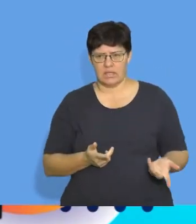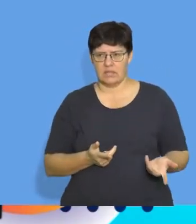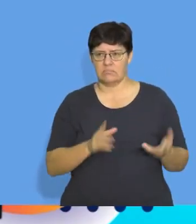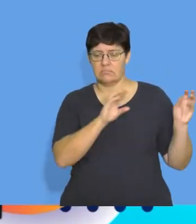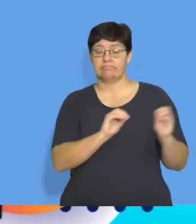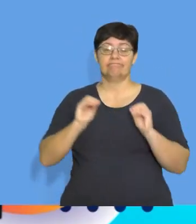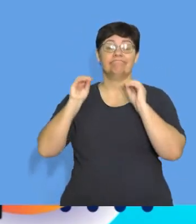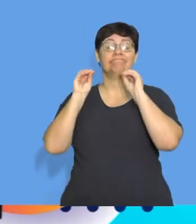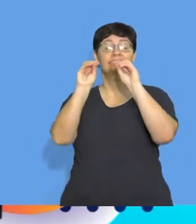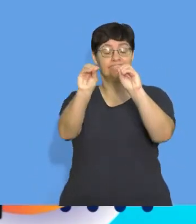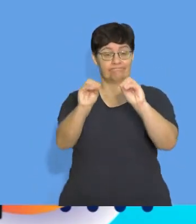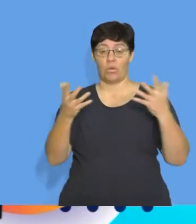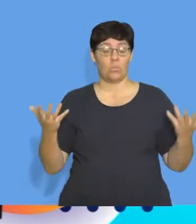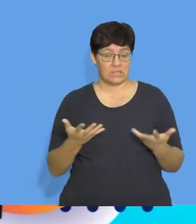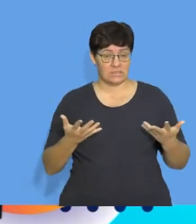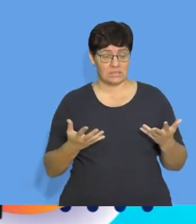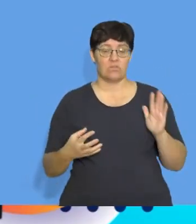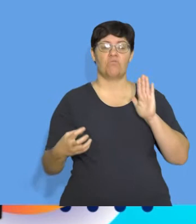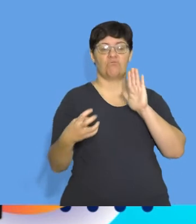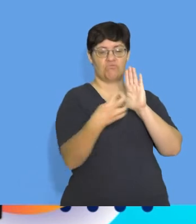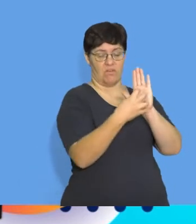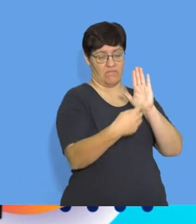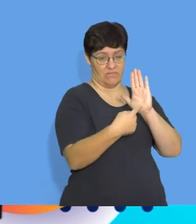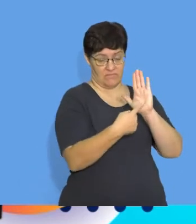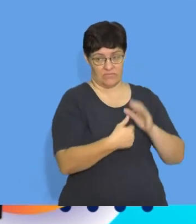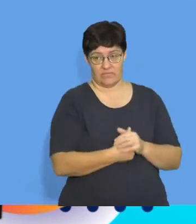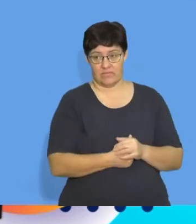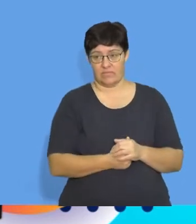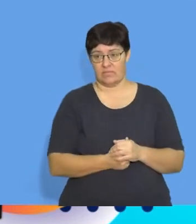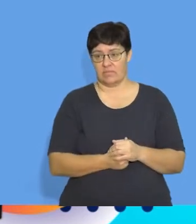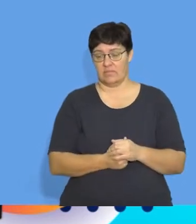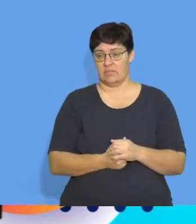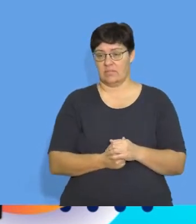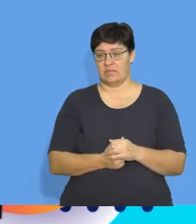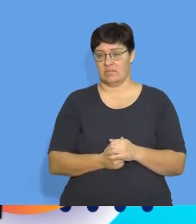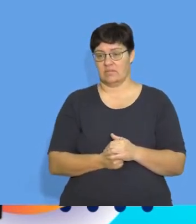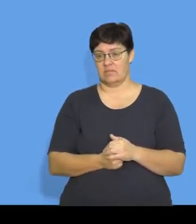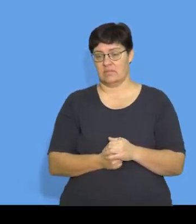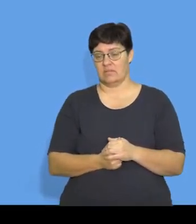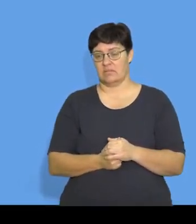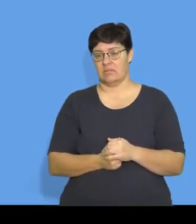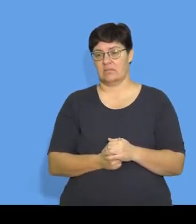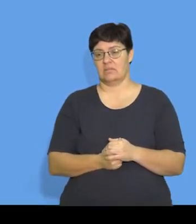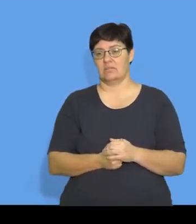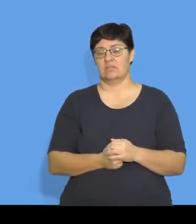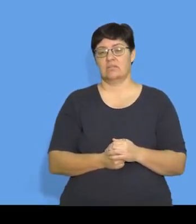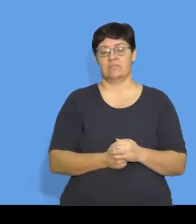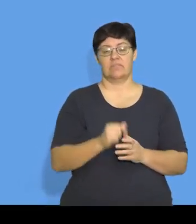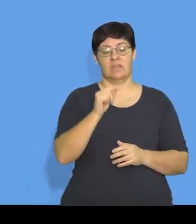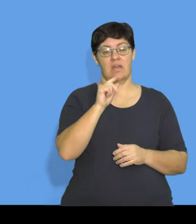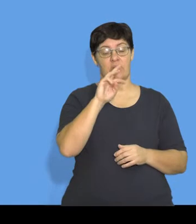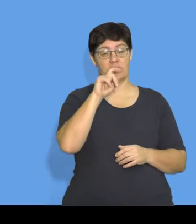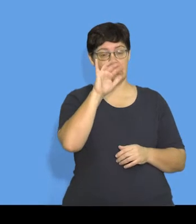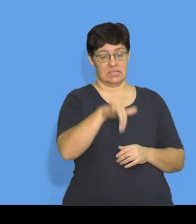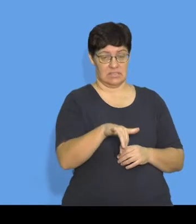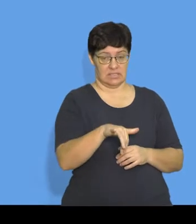information together on a graph, okay? So, velocity time graph. And we're going to do